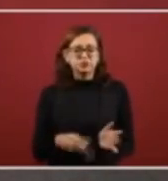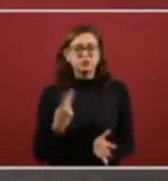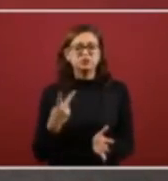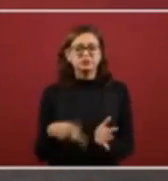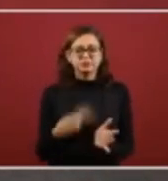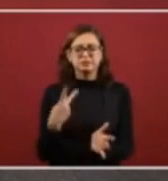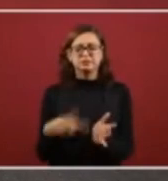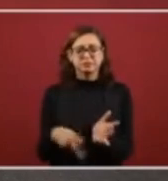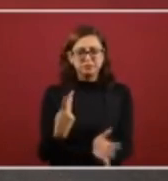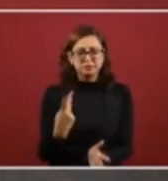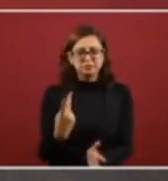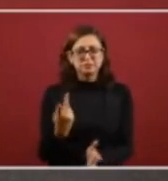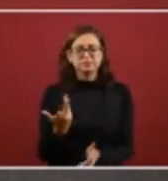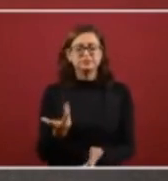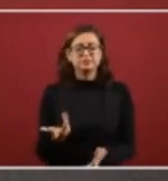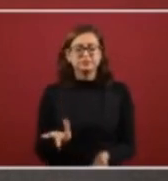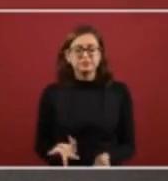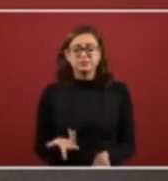and they would repeat it,